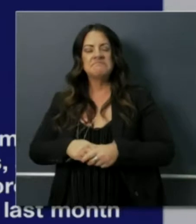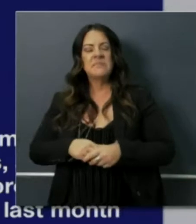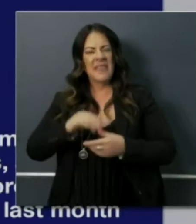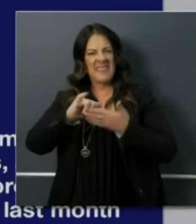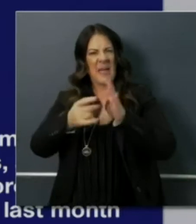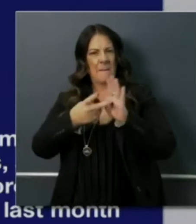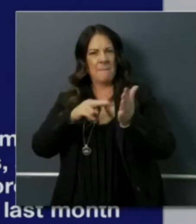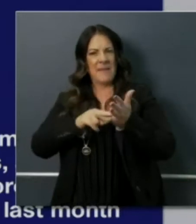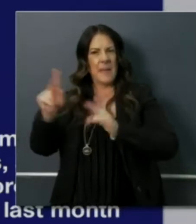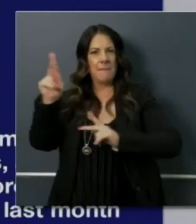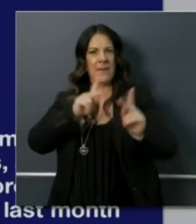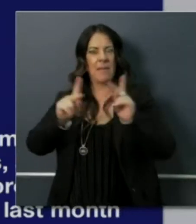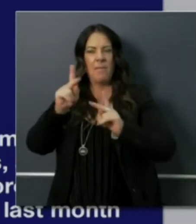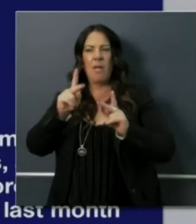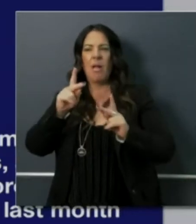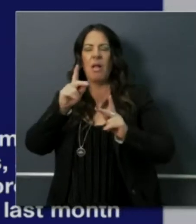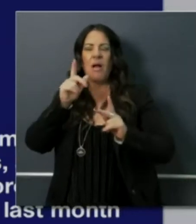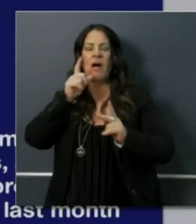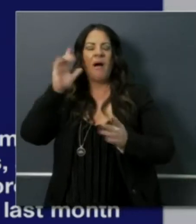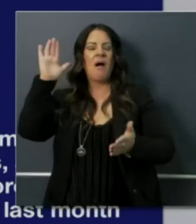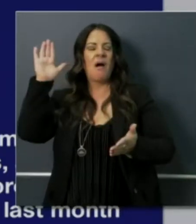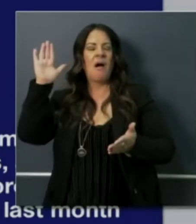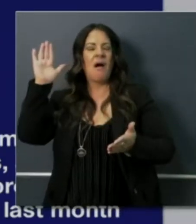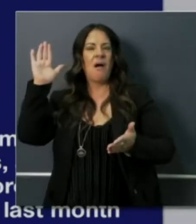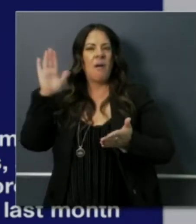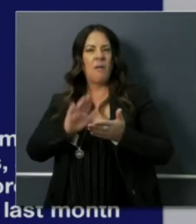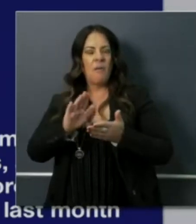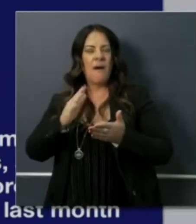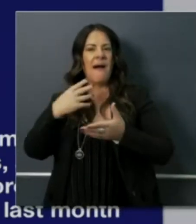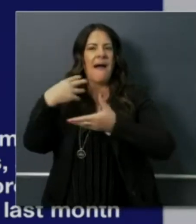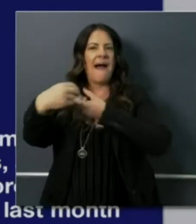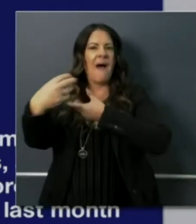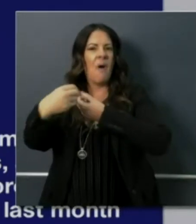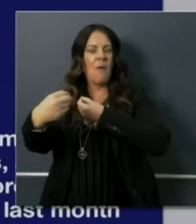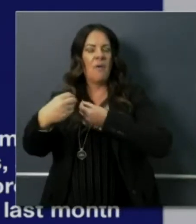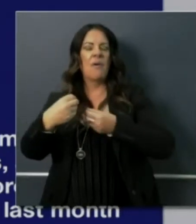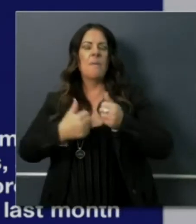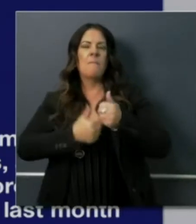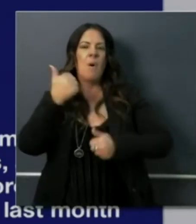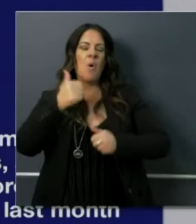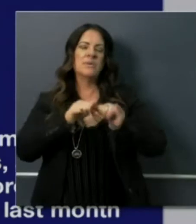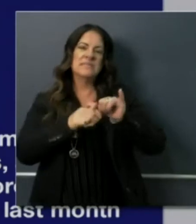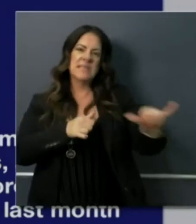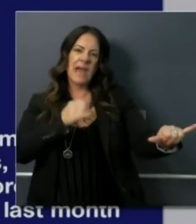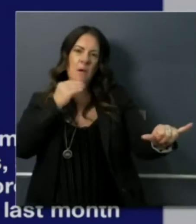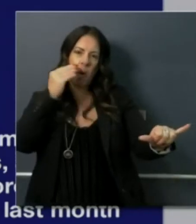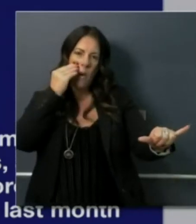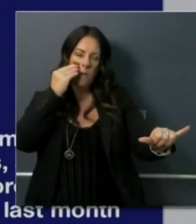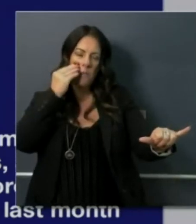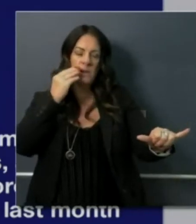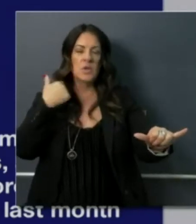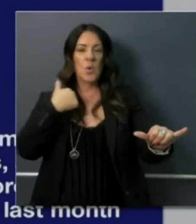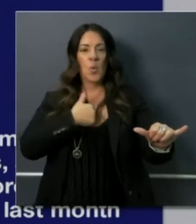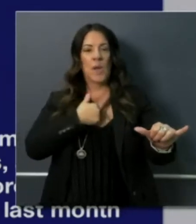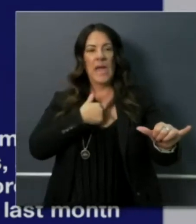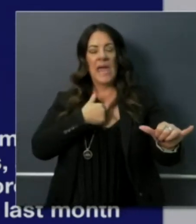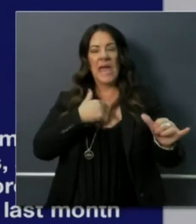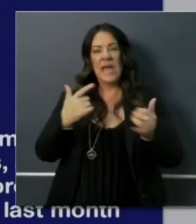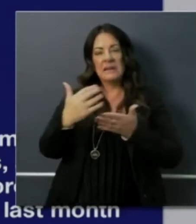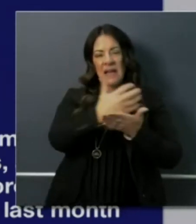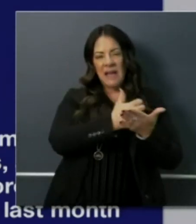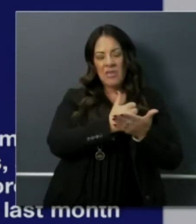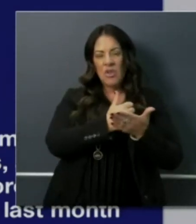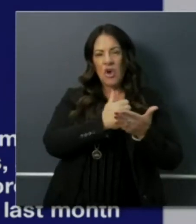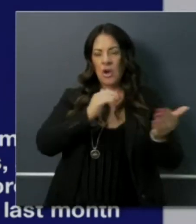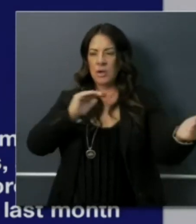people are moving around less and staying at home more compared to this time in February. And the comparison